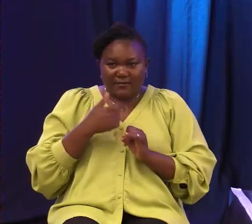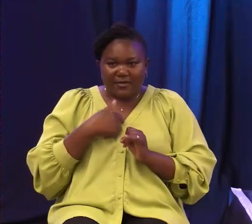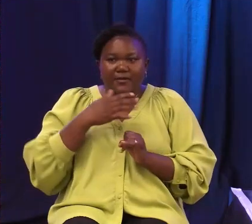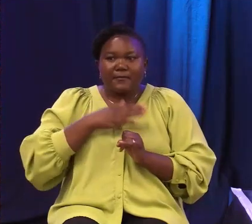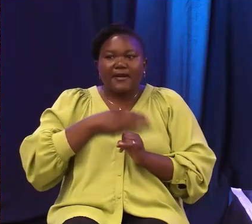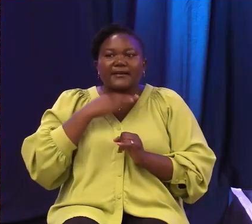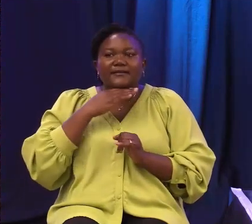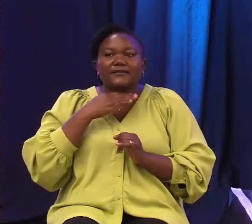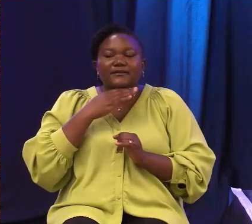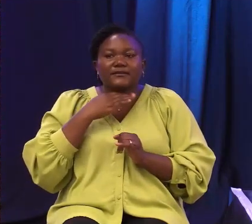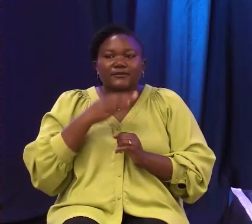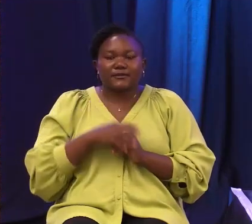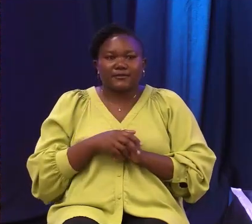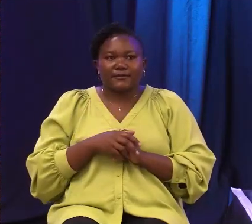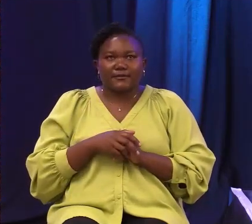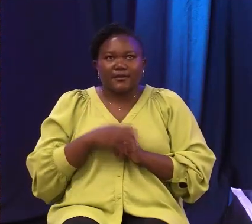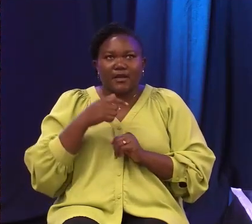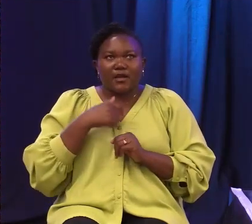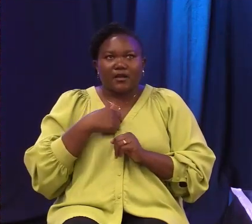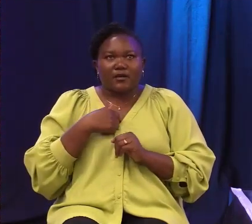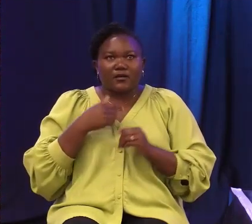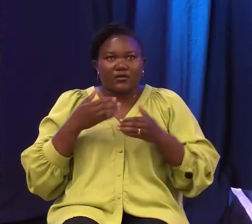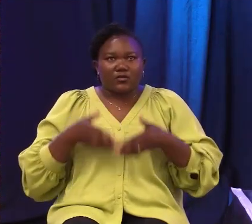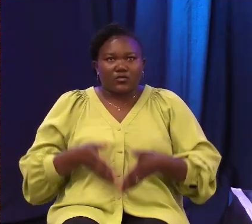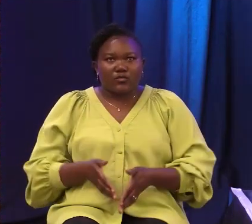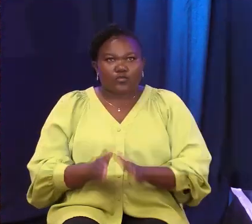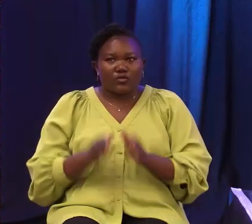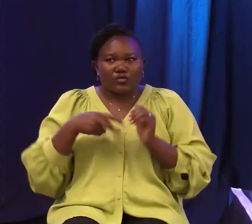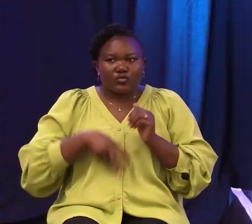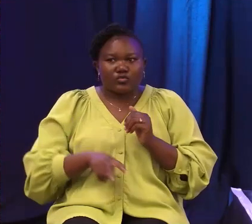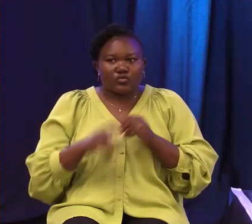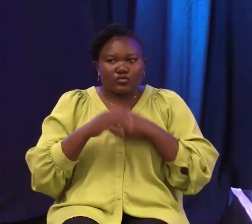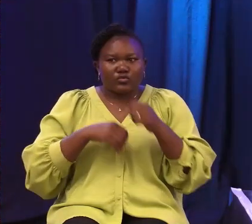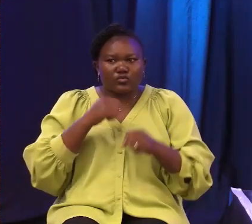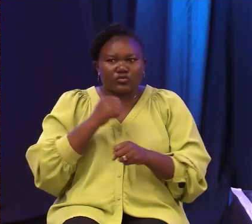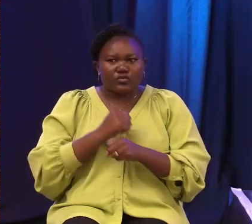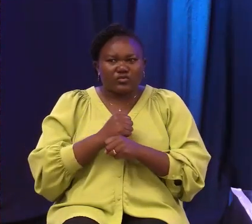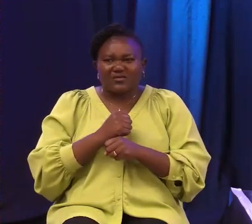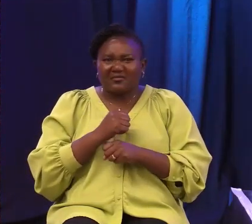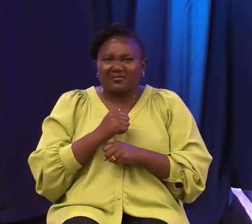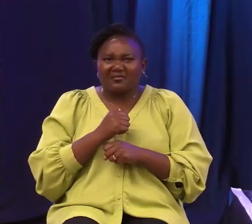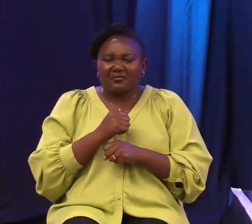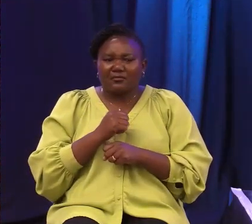story. I was born a twin in 27 weeks.